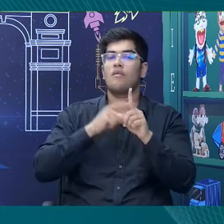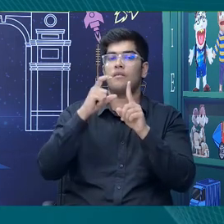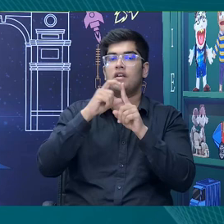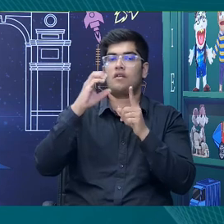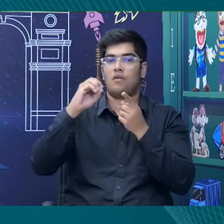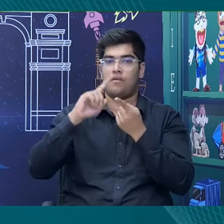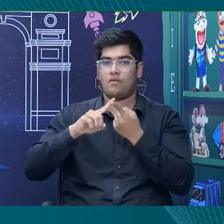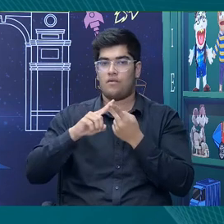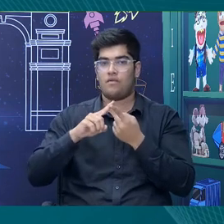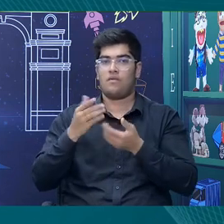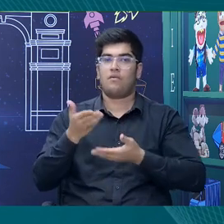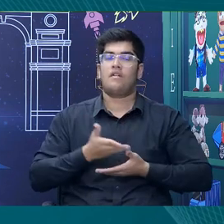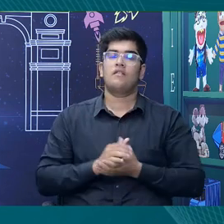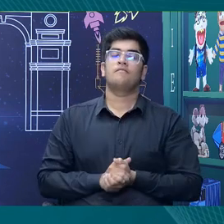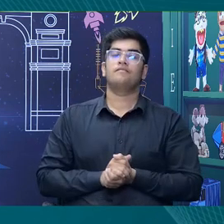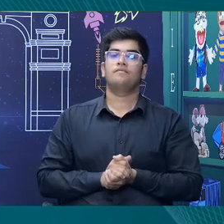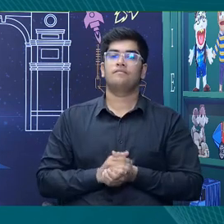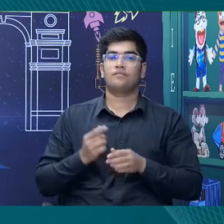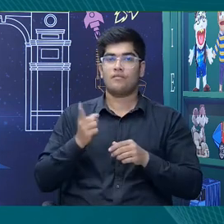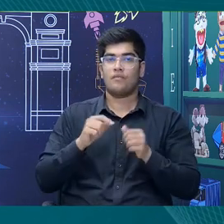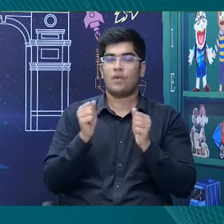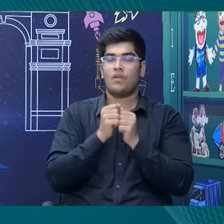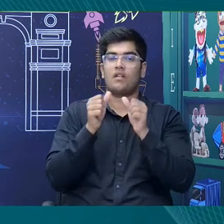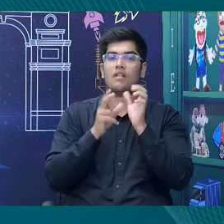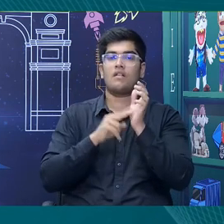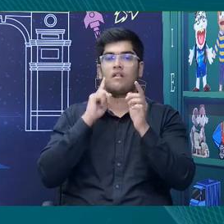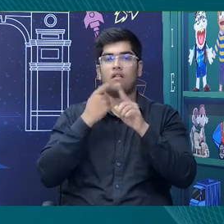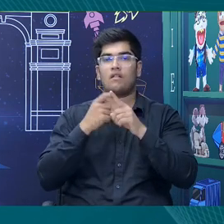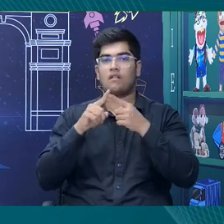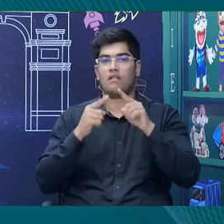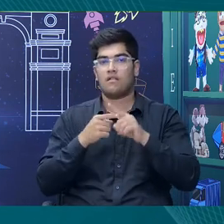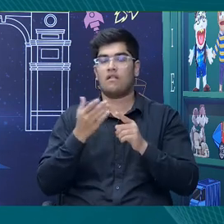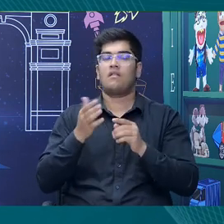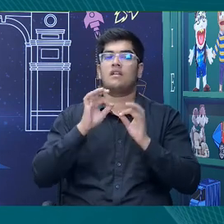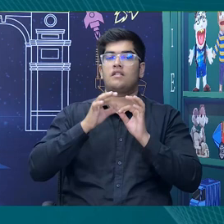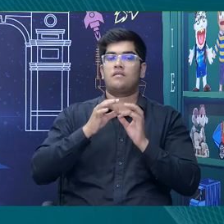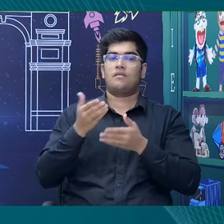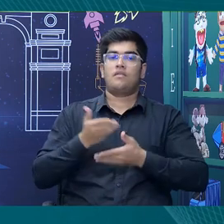ma'am. Thank you. And we have with us Aniket, interpreter. Welcome, Aniket.